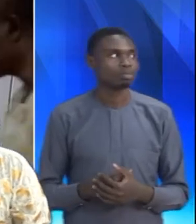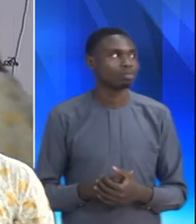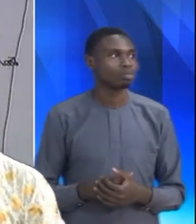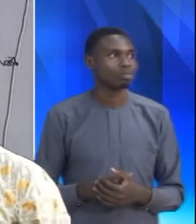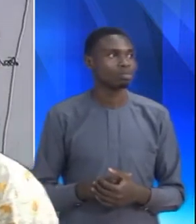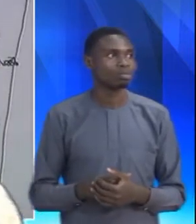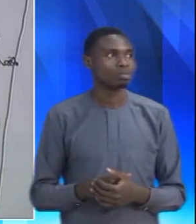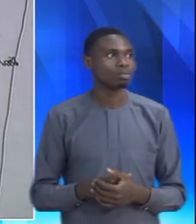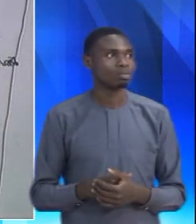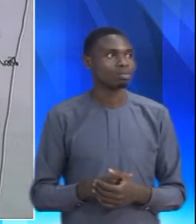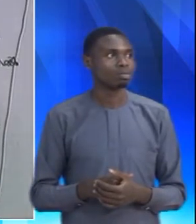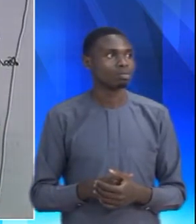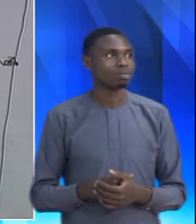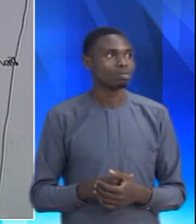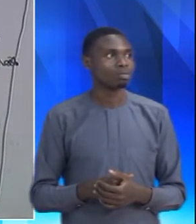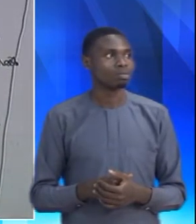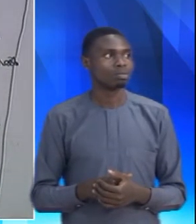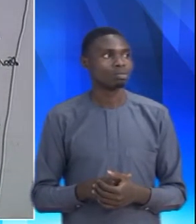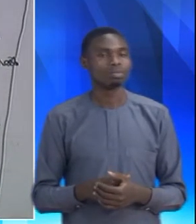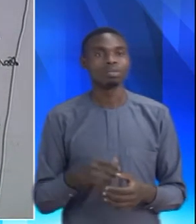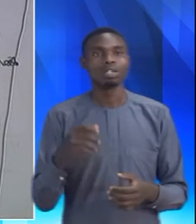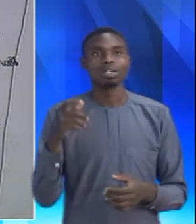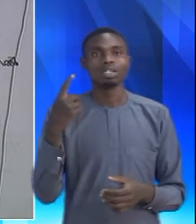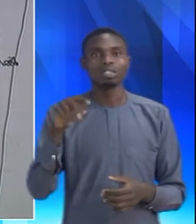the sixth one is the conclusion.